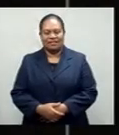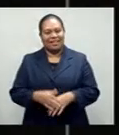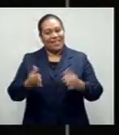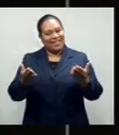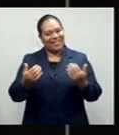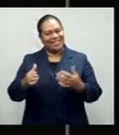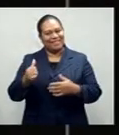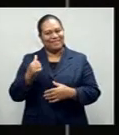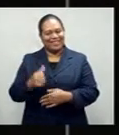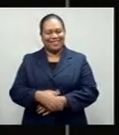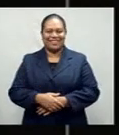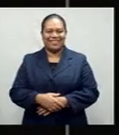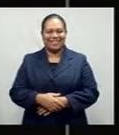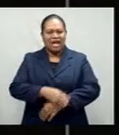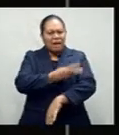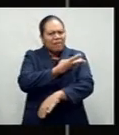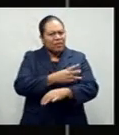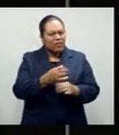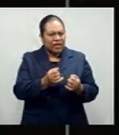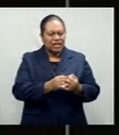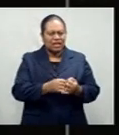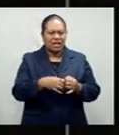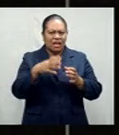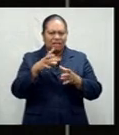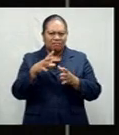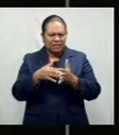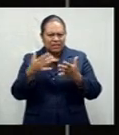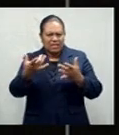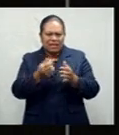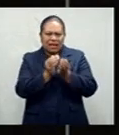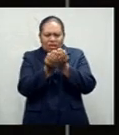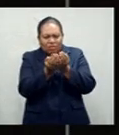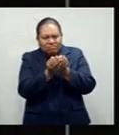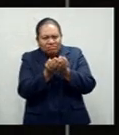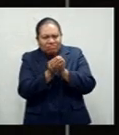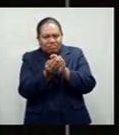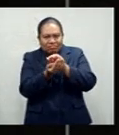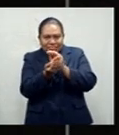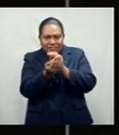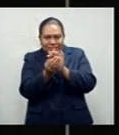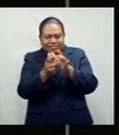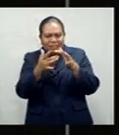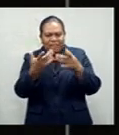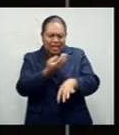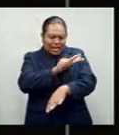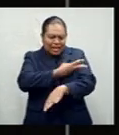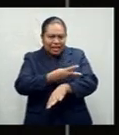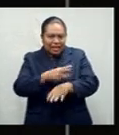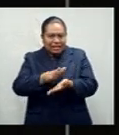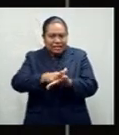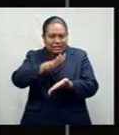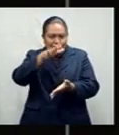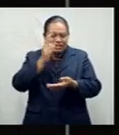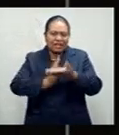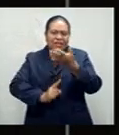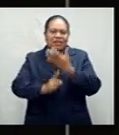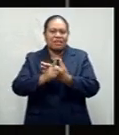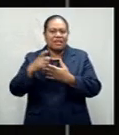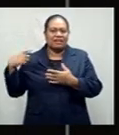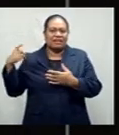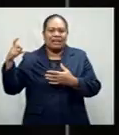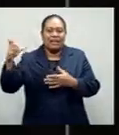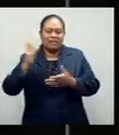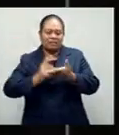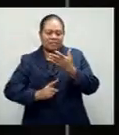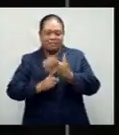Welcome back. Marine animals, including mussels and sea stars, have died after a record-breaking heat wave sizzled along Canada's Pacific